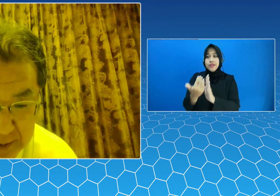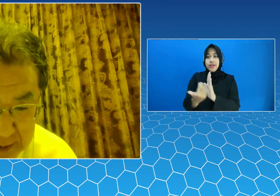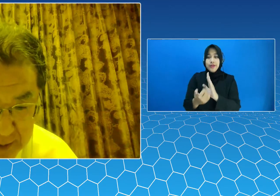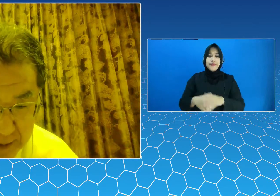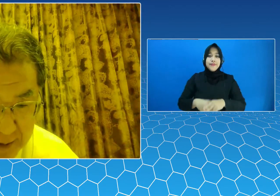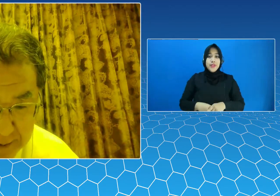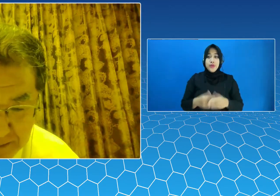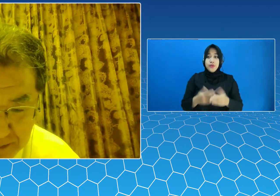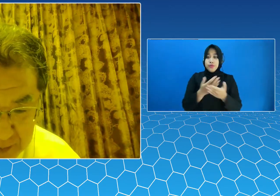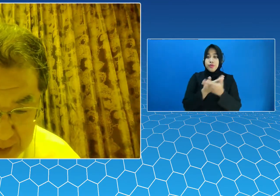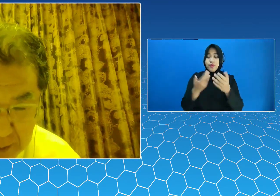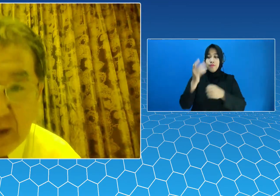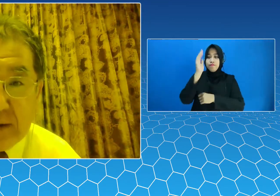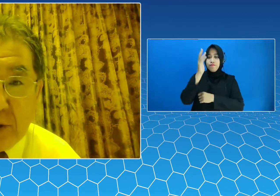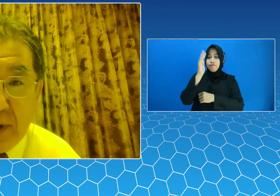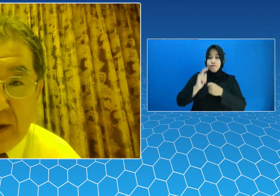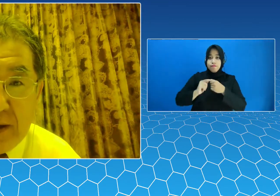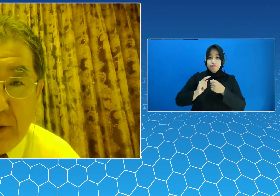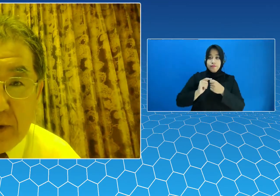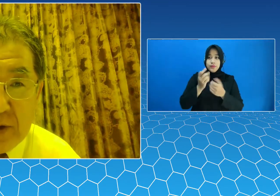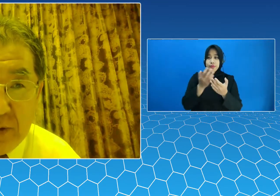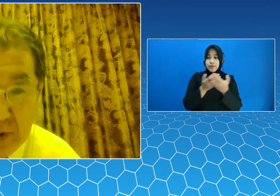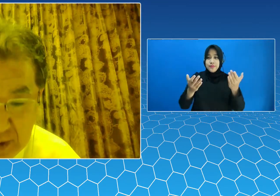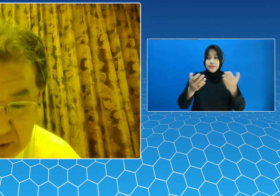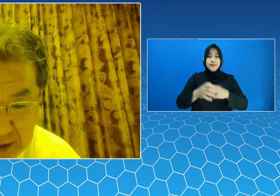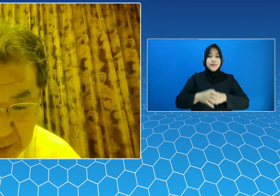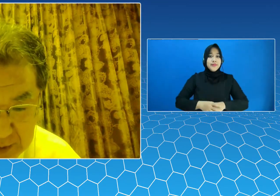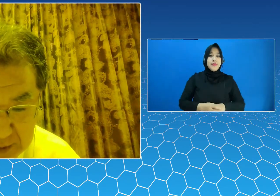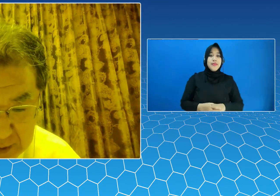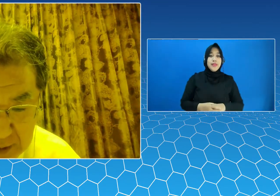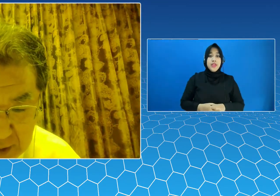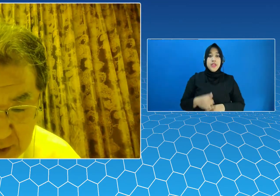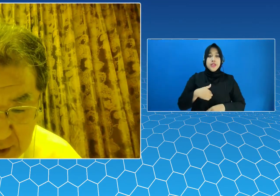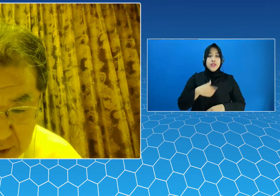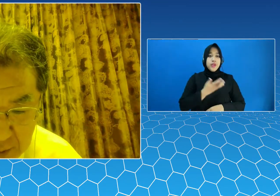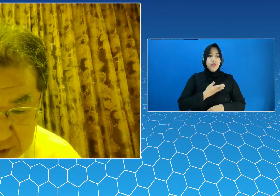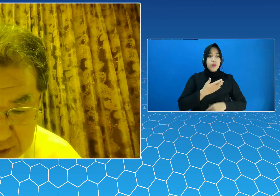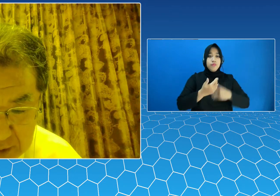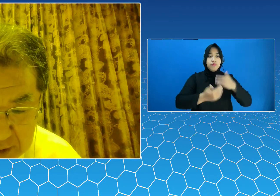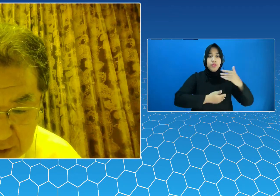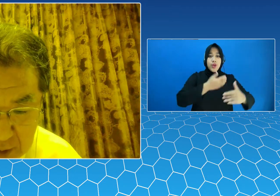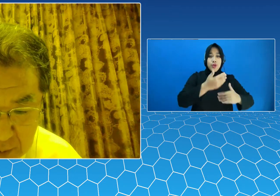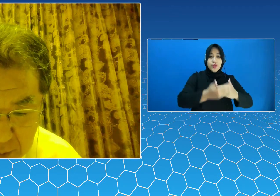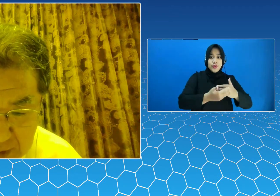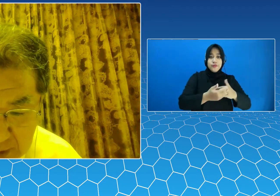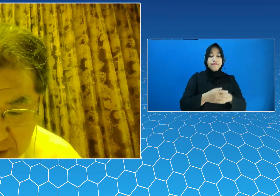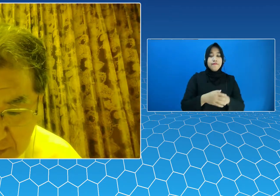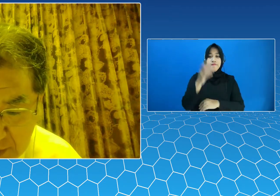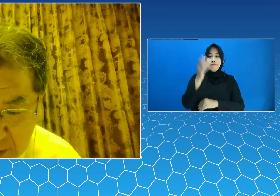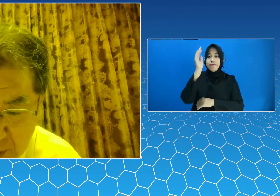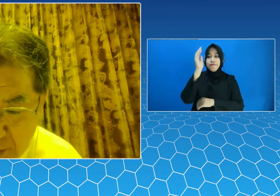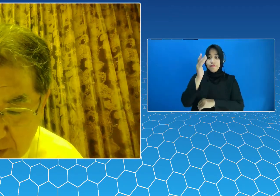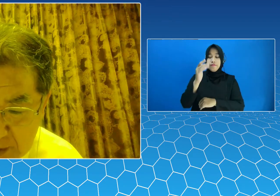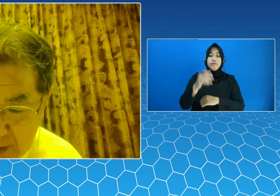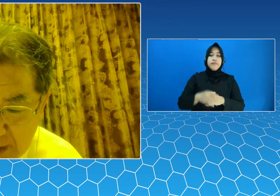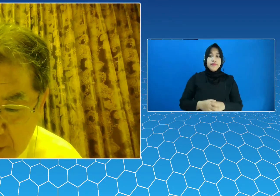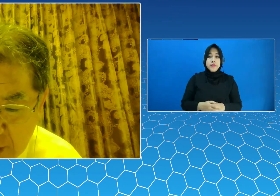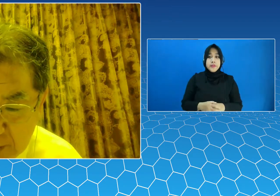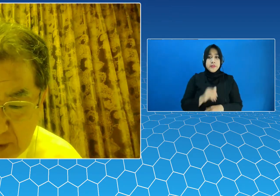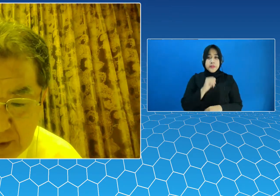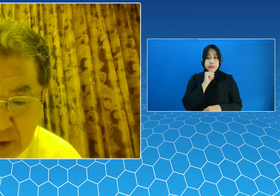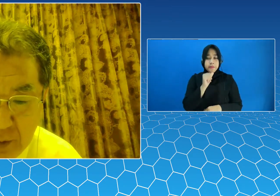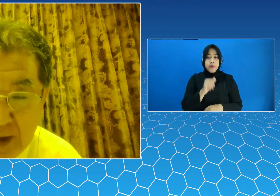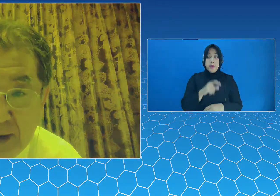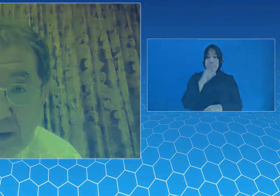So again, I would like to quickly go on to the next presenter, who is Dr. Sunil Bhudia of the Royal Brompton